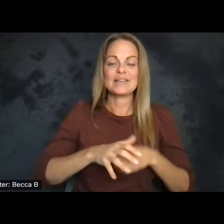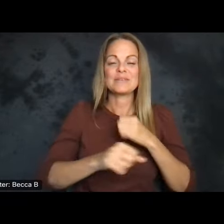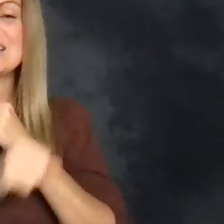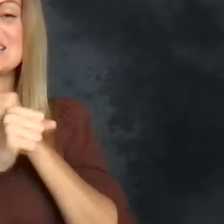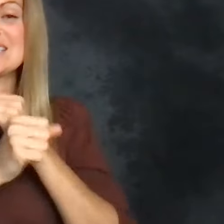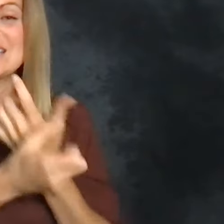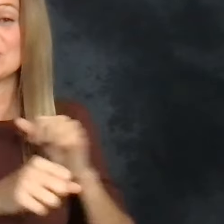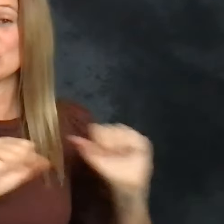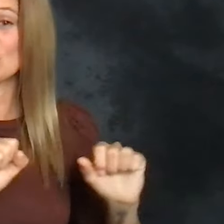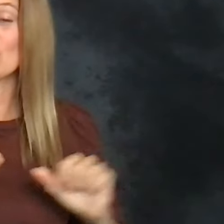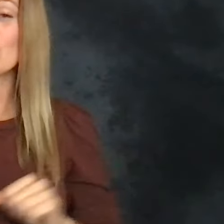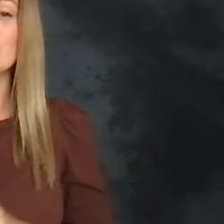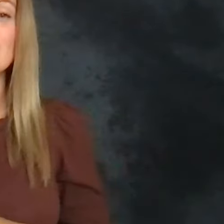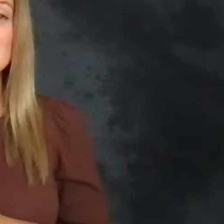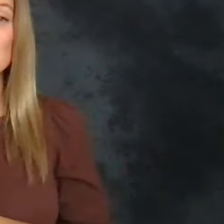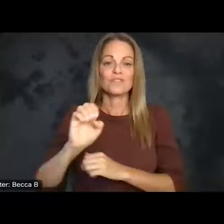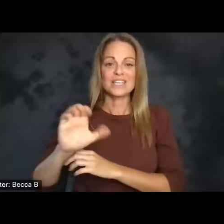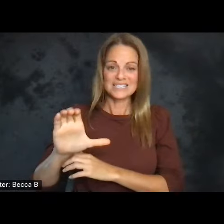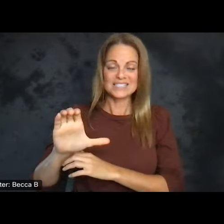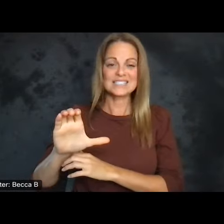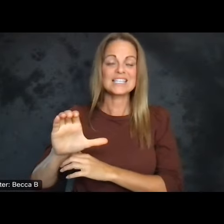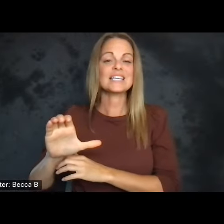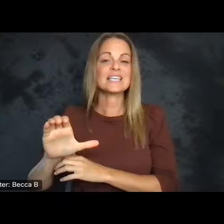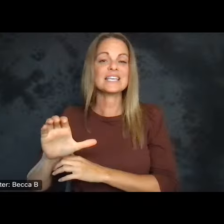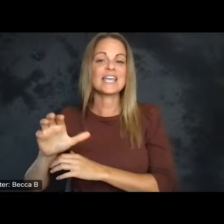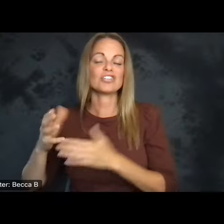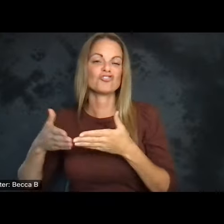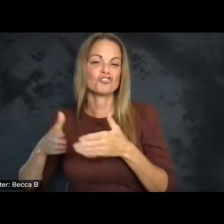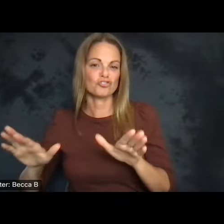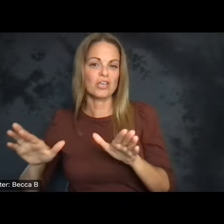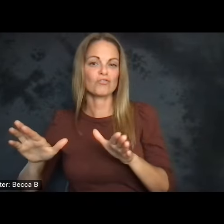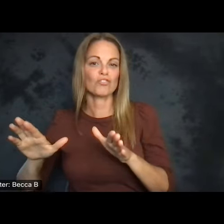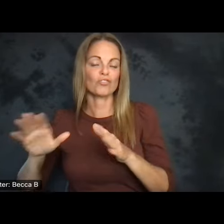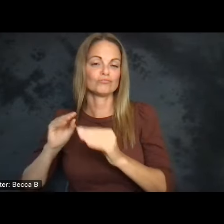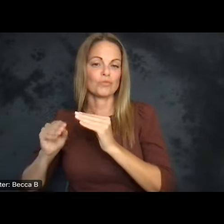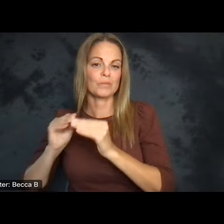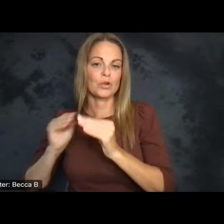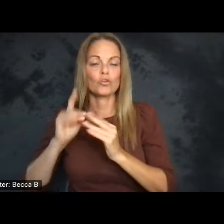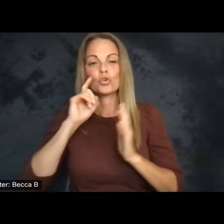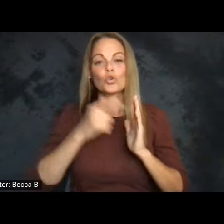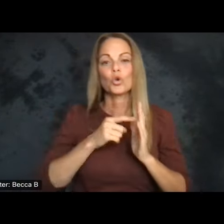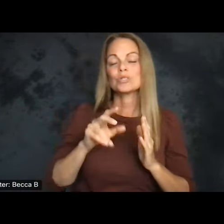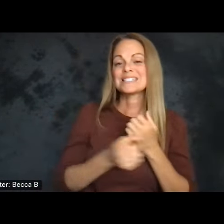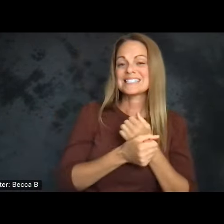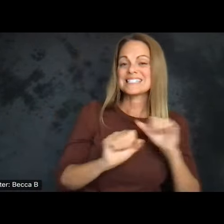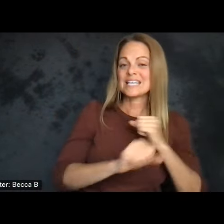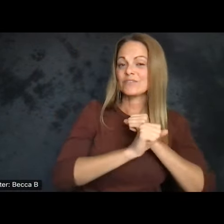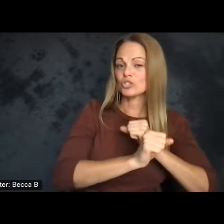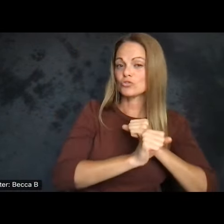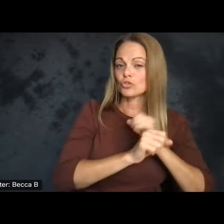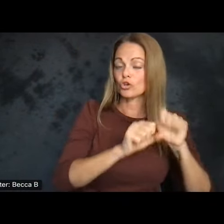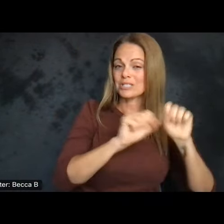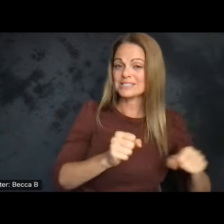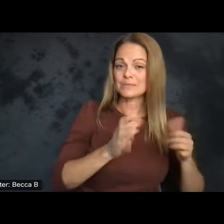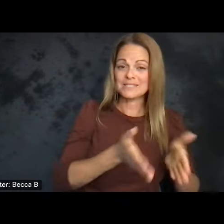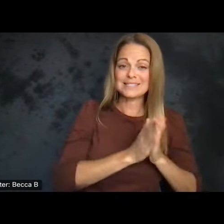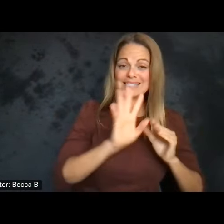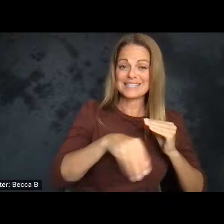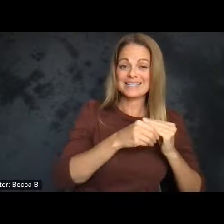systems, HVAC systems, and general rehab and repair. You'll note that the safety security systems will ask for an additional